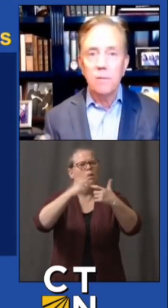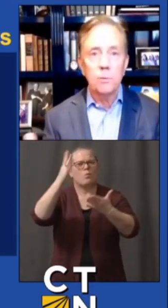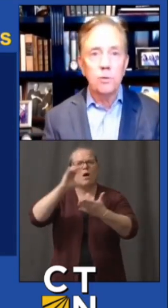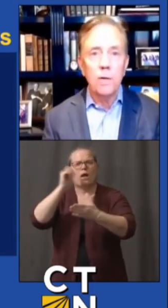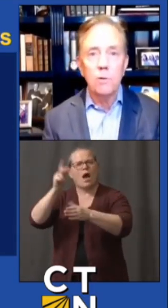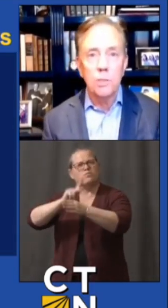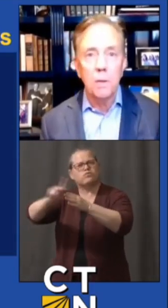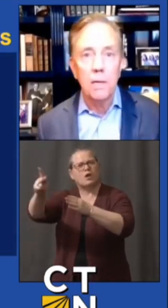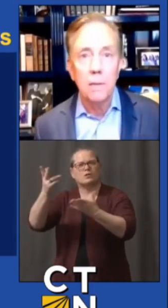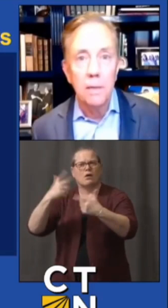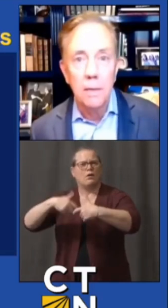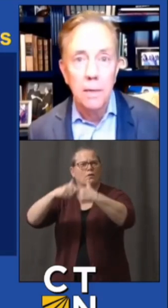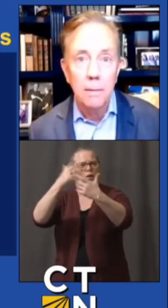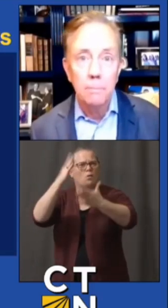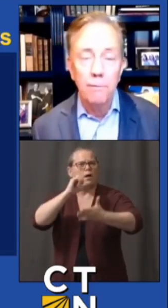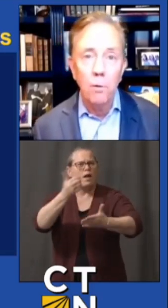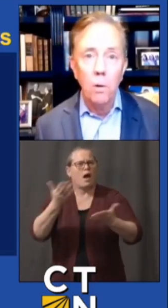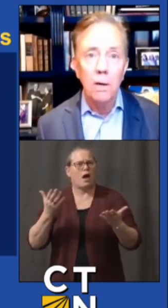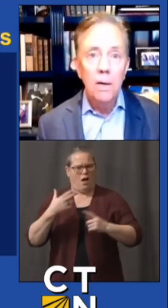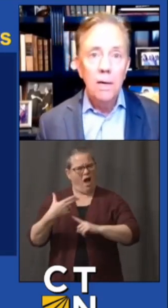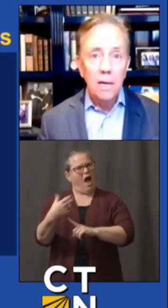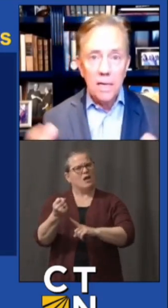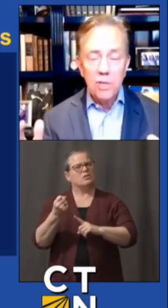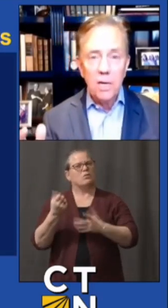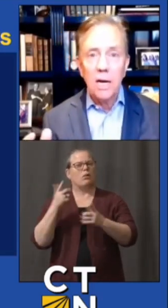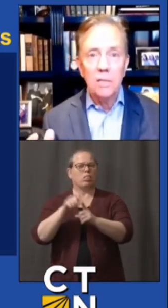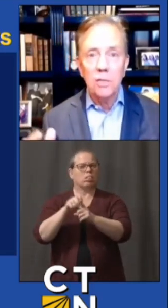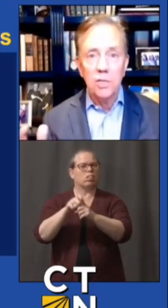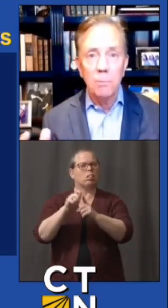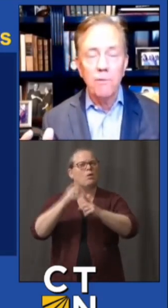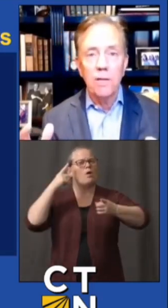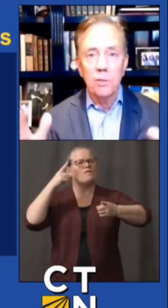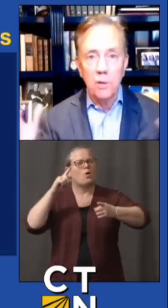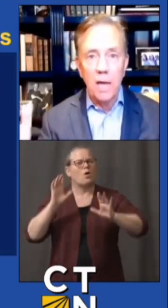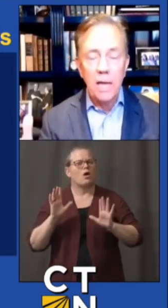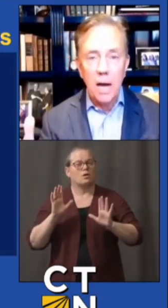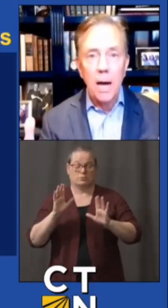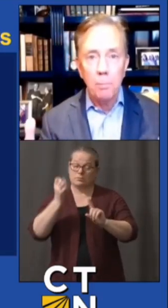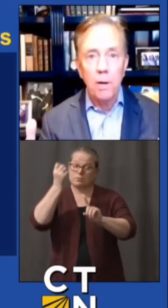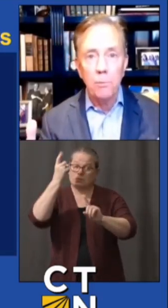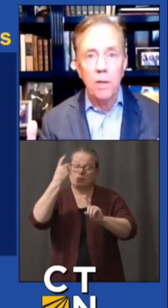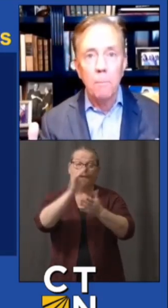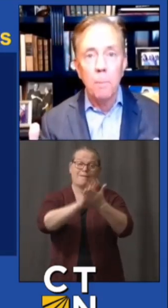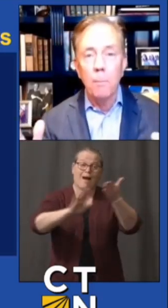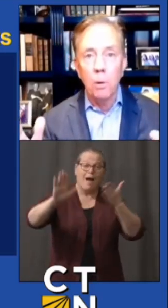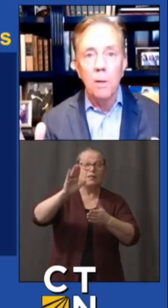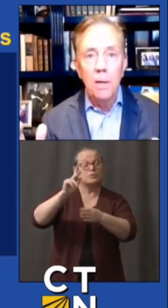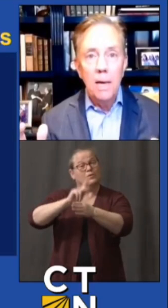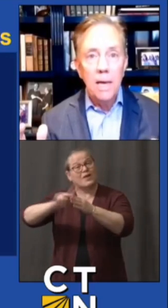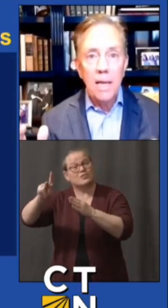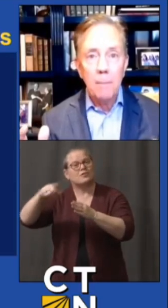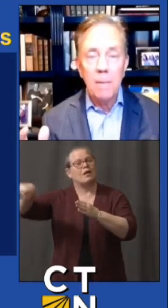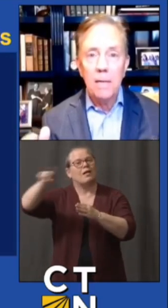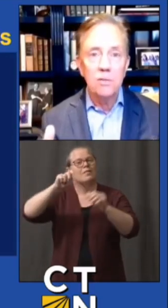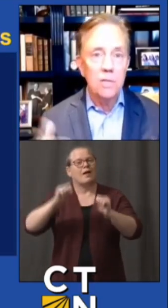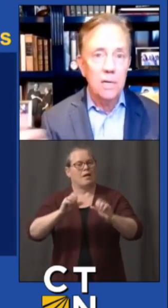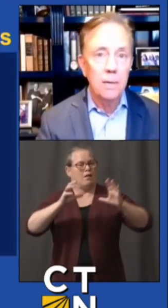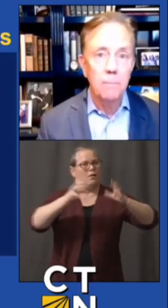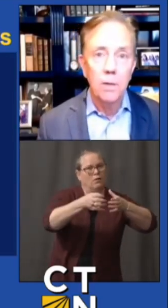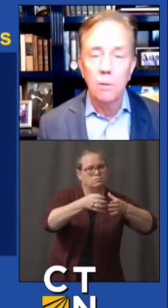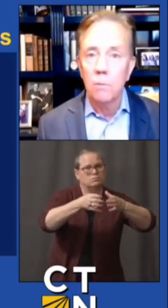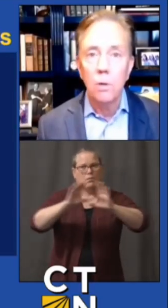I've tried to explain before, at least the colleges and the professional, they can operate within a bubble. And that means